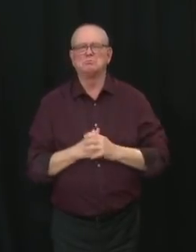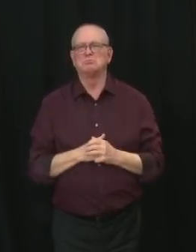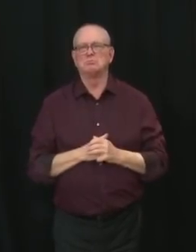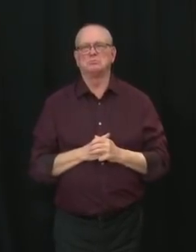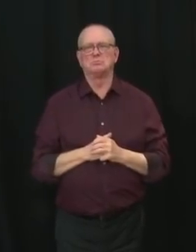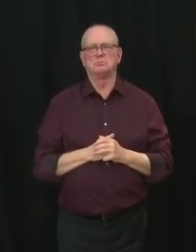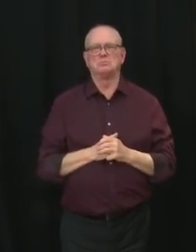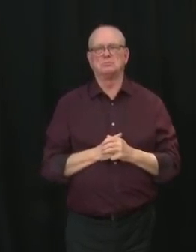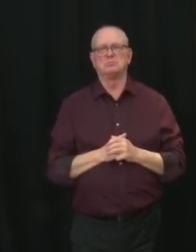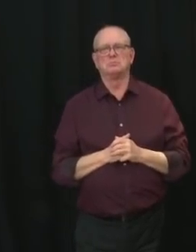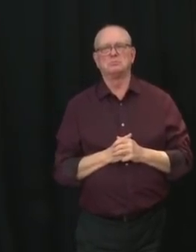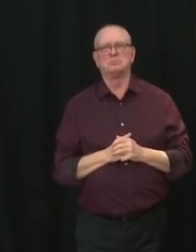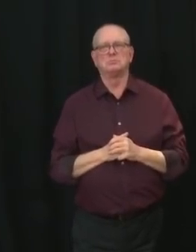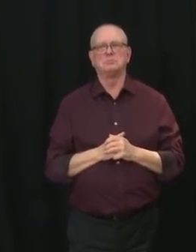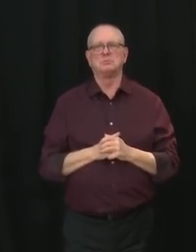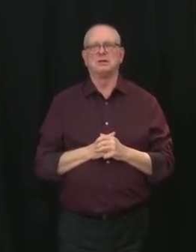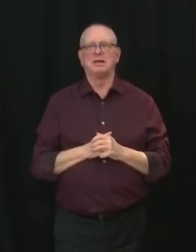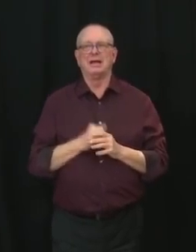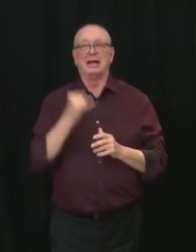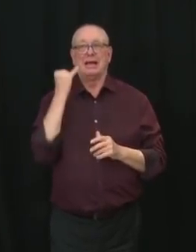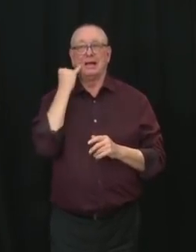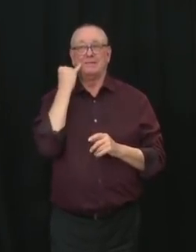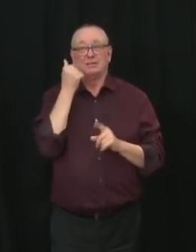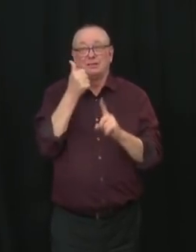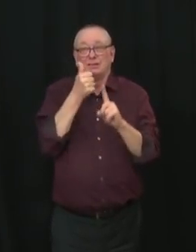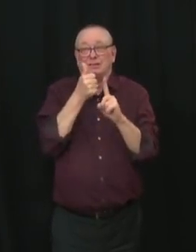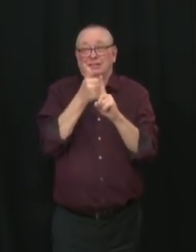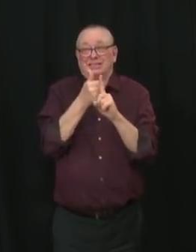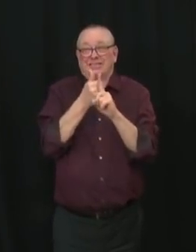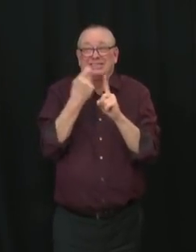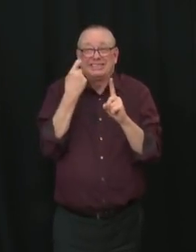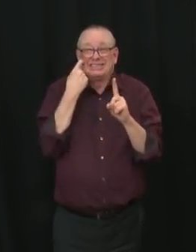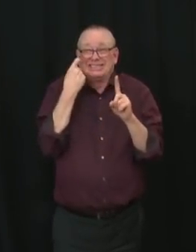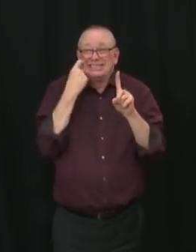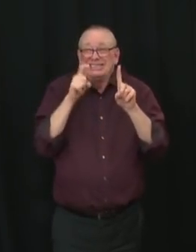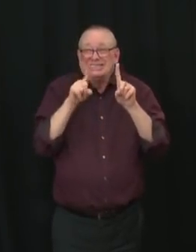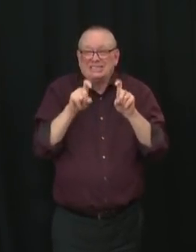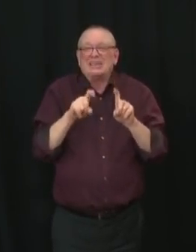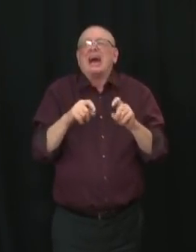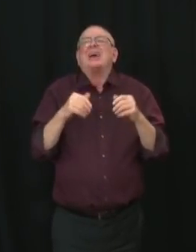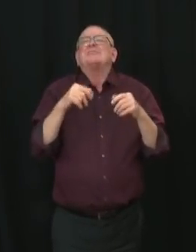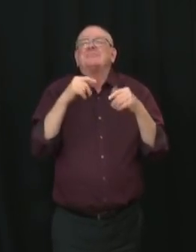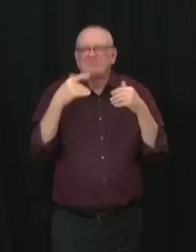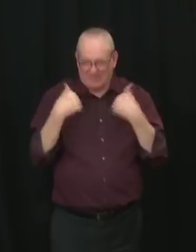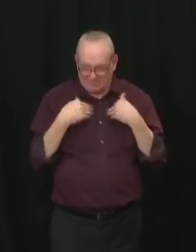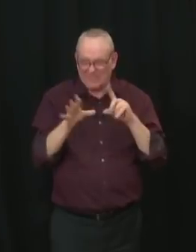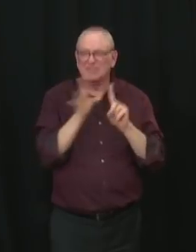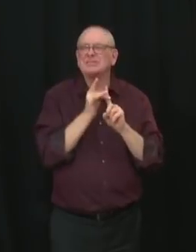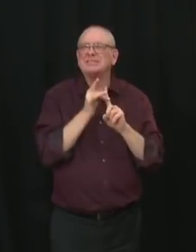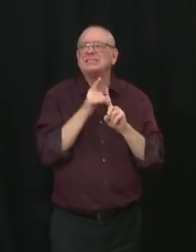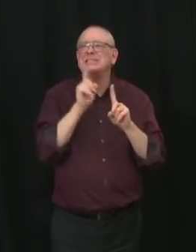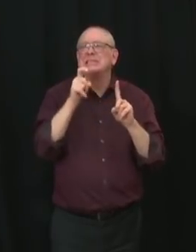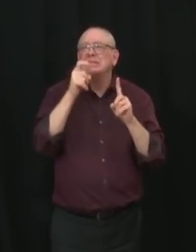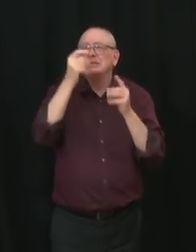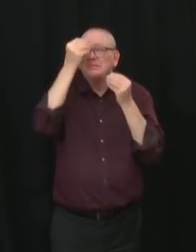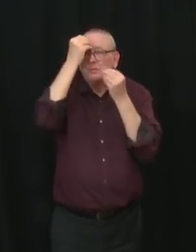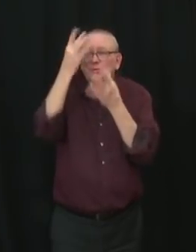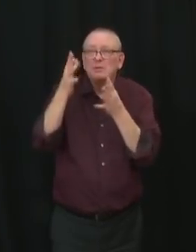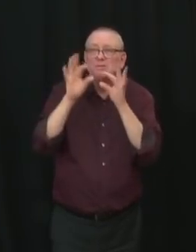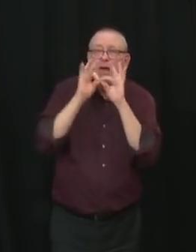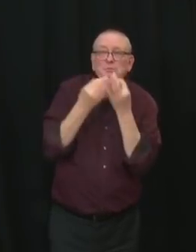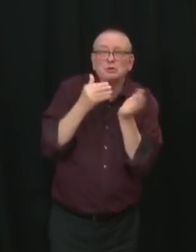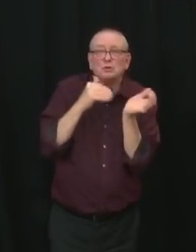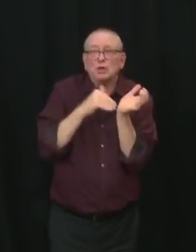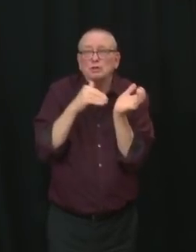have recently tested positive for COVID-19 on when they might need to contact their family physician. This will help save time for those